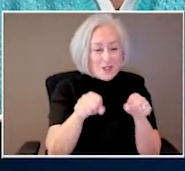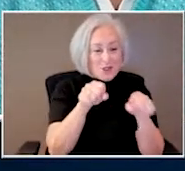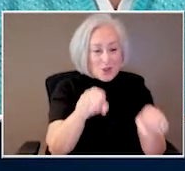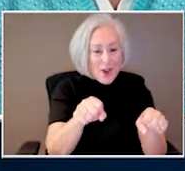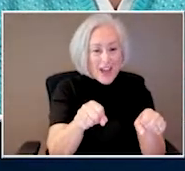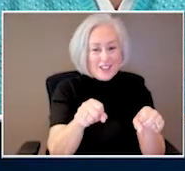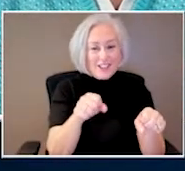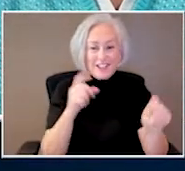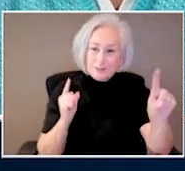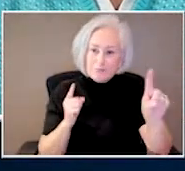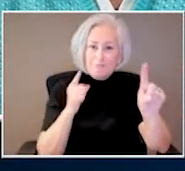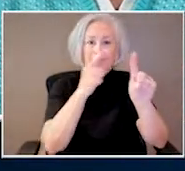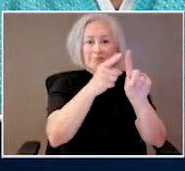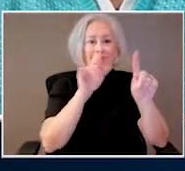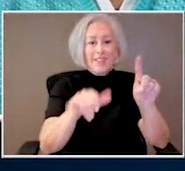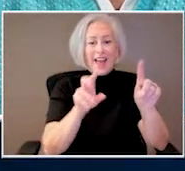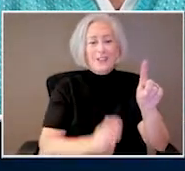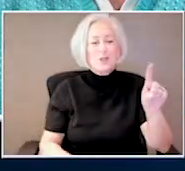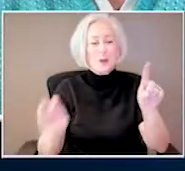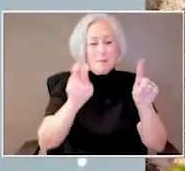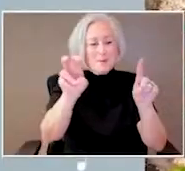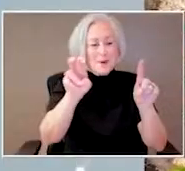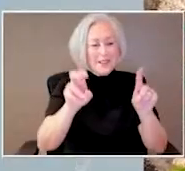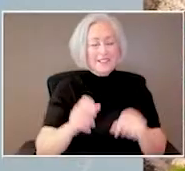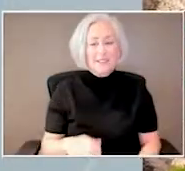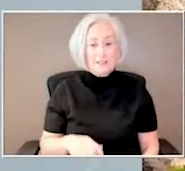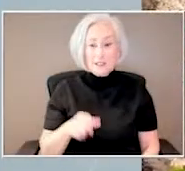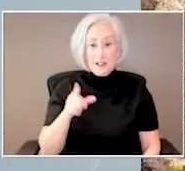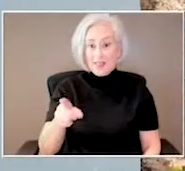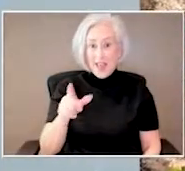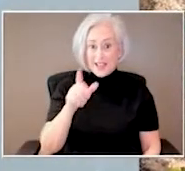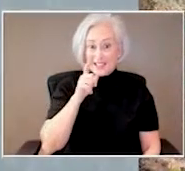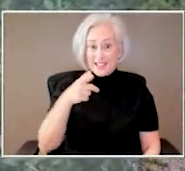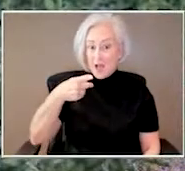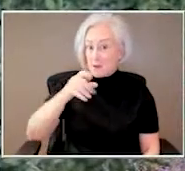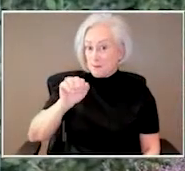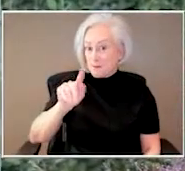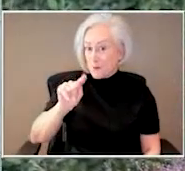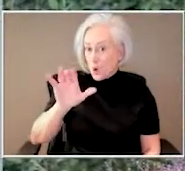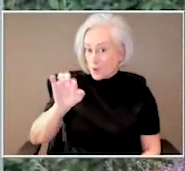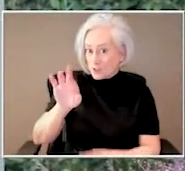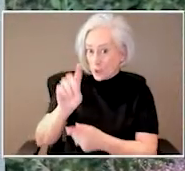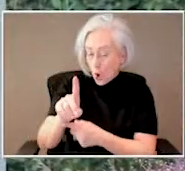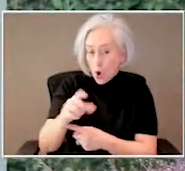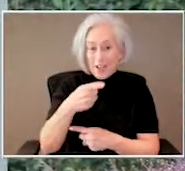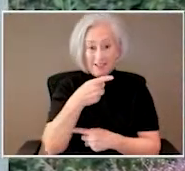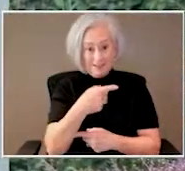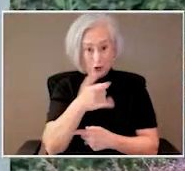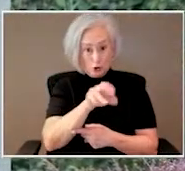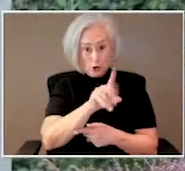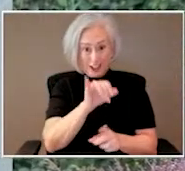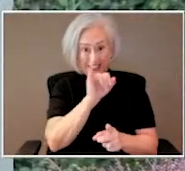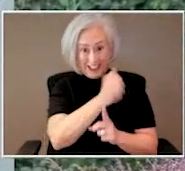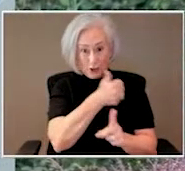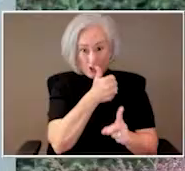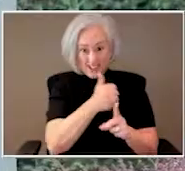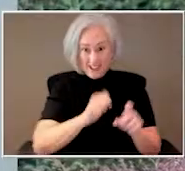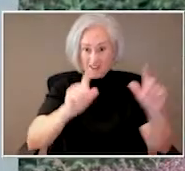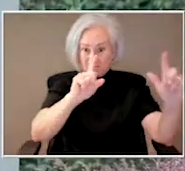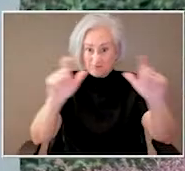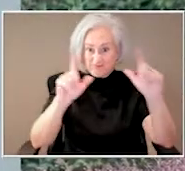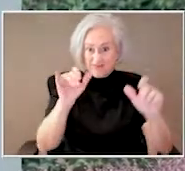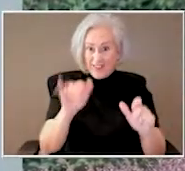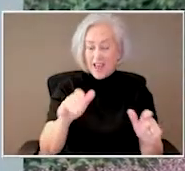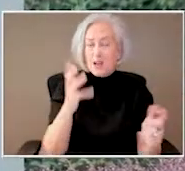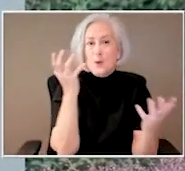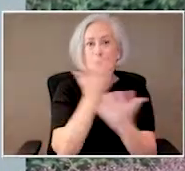trip. And these are not postcards. I have to be clear. These are pictures you've taken. They are so incredible. Thank you. Beautiful, Thank you